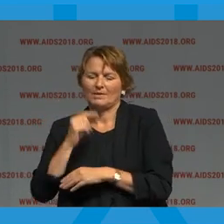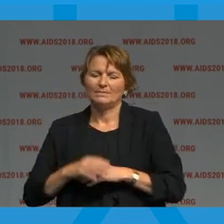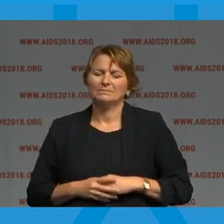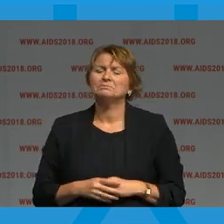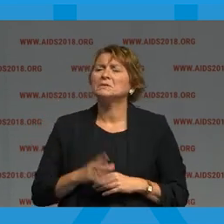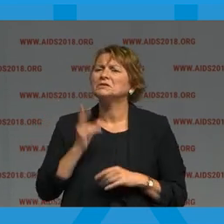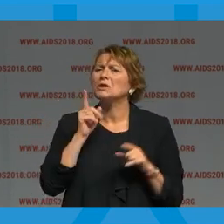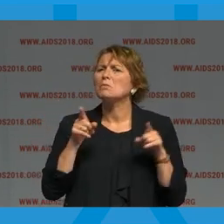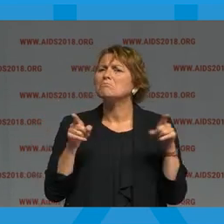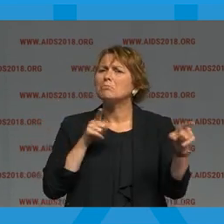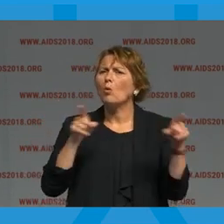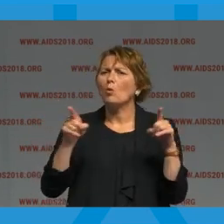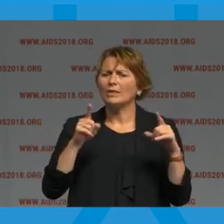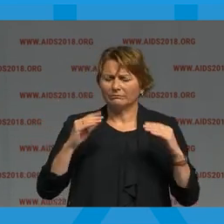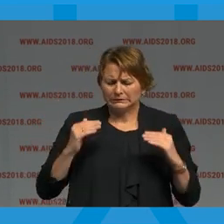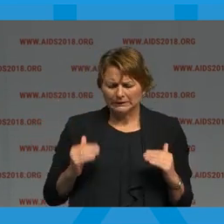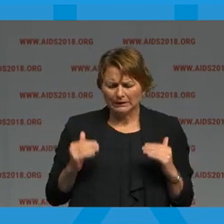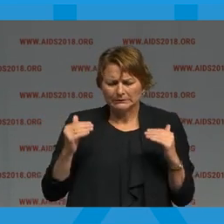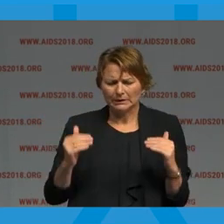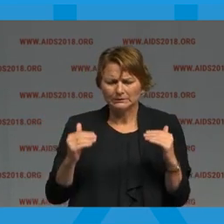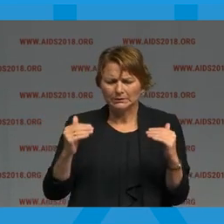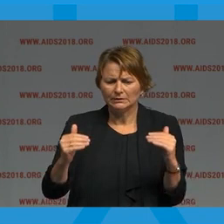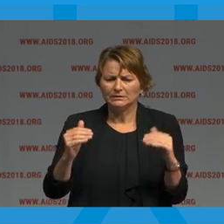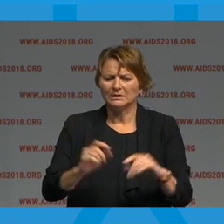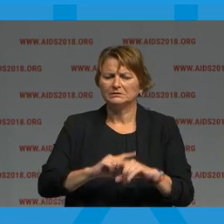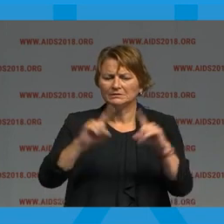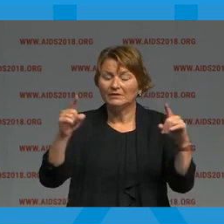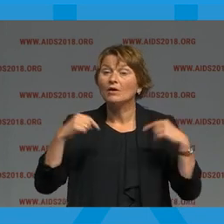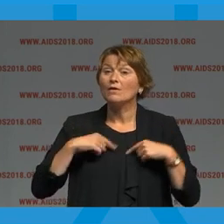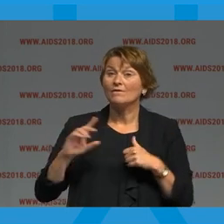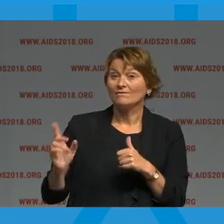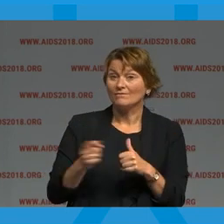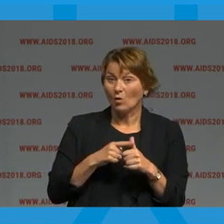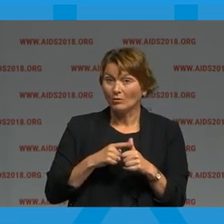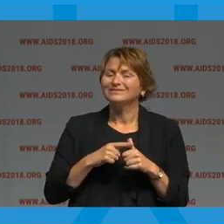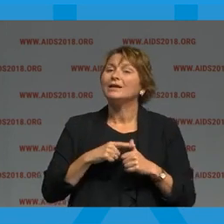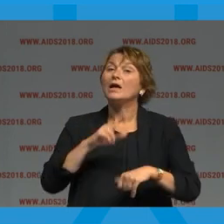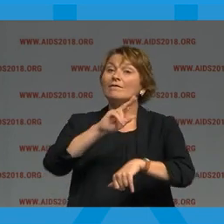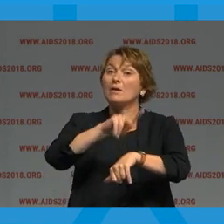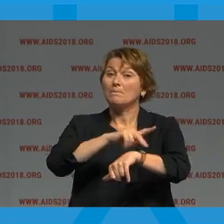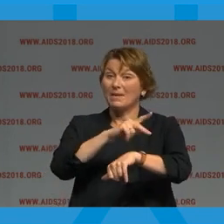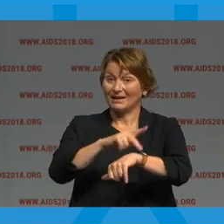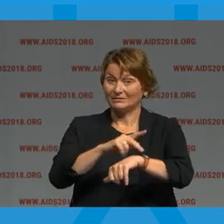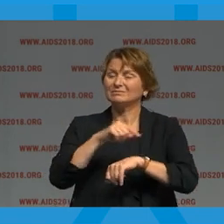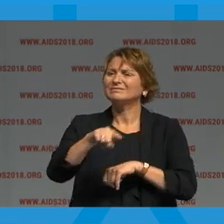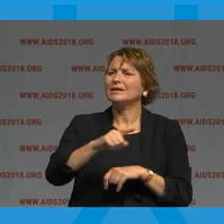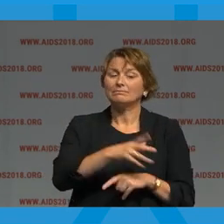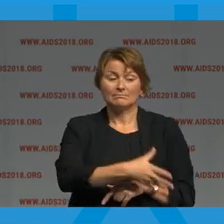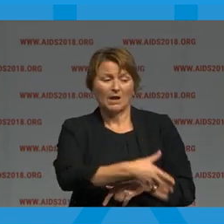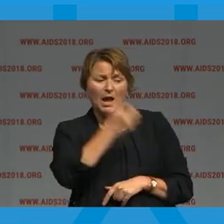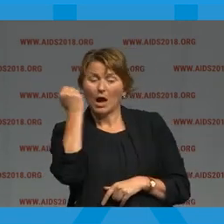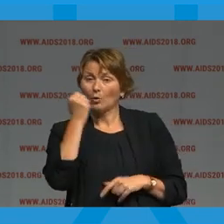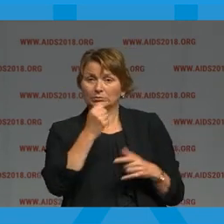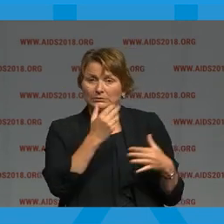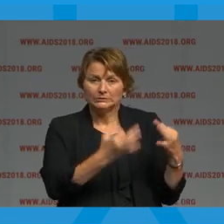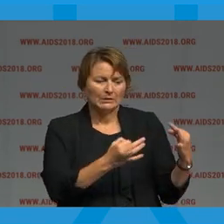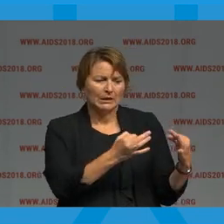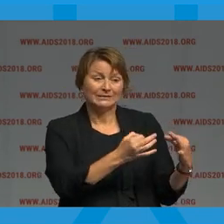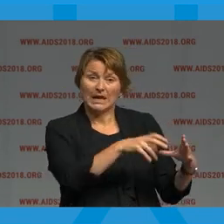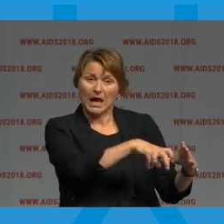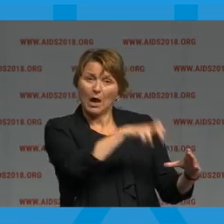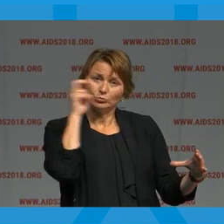that there are different stages, and the third step is when patient goes out of the trial for any reason or just